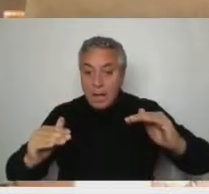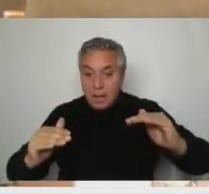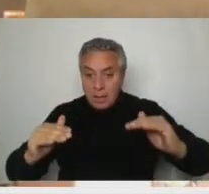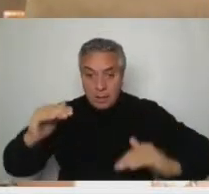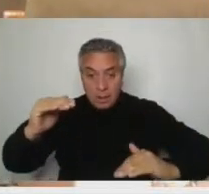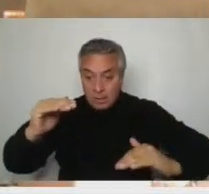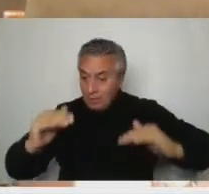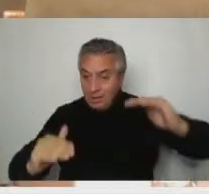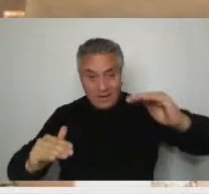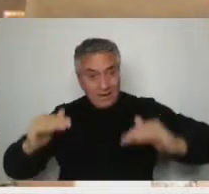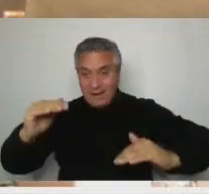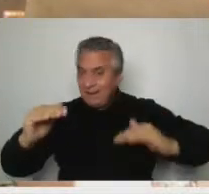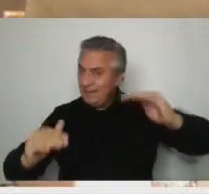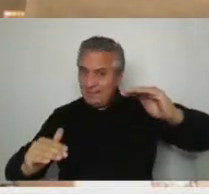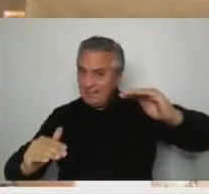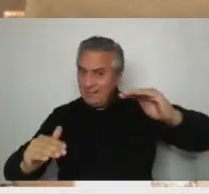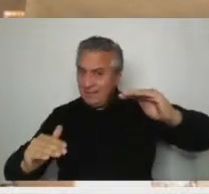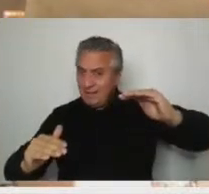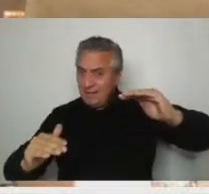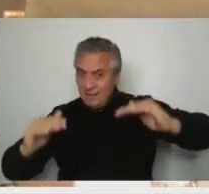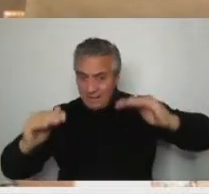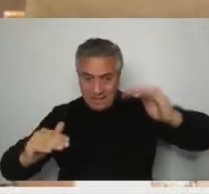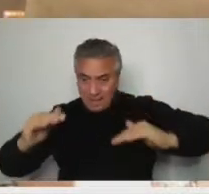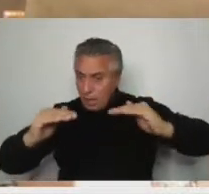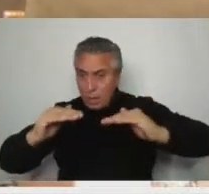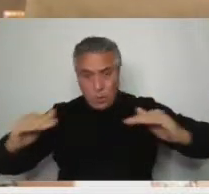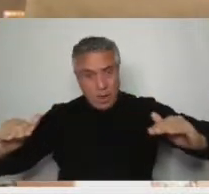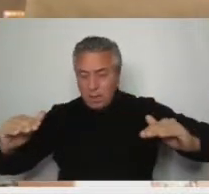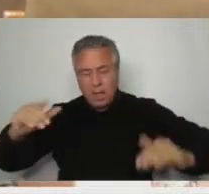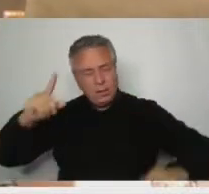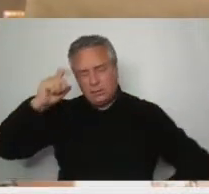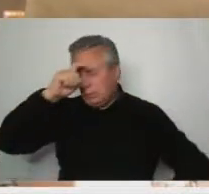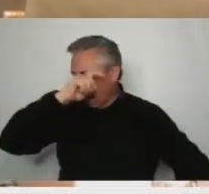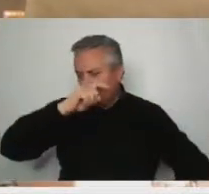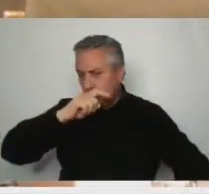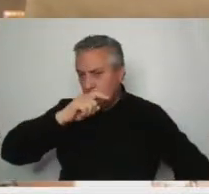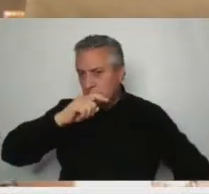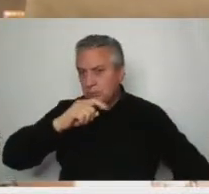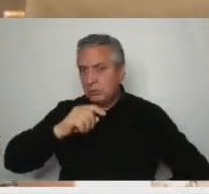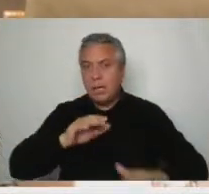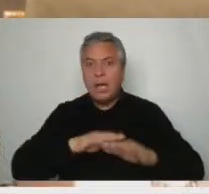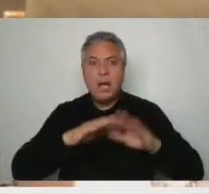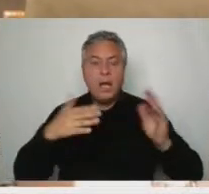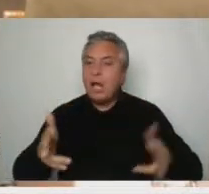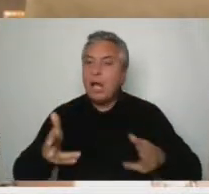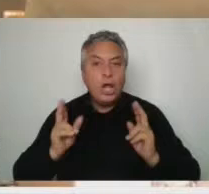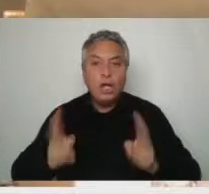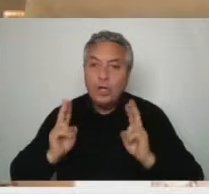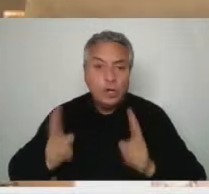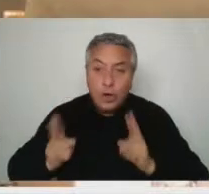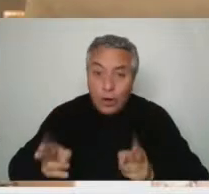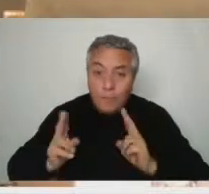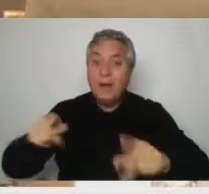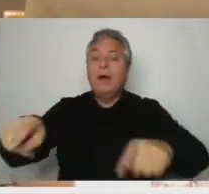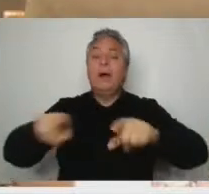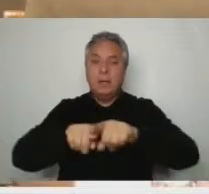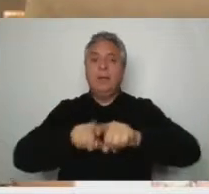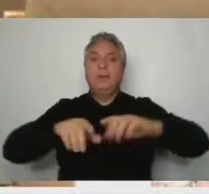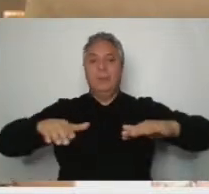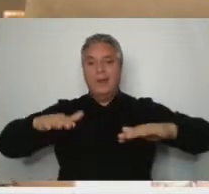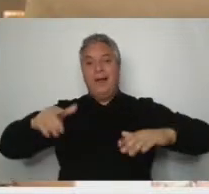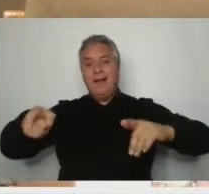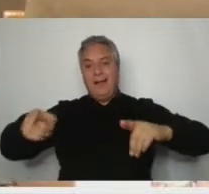equality is what is difficult. Inequality is natural for our societies, and therefore, despite